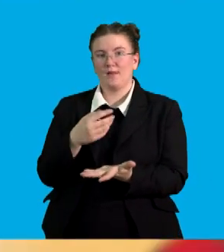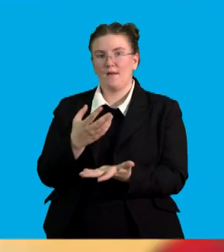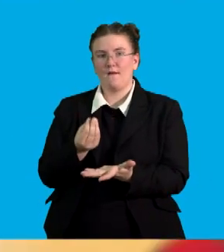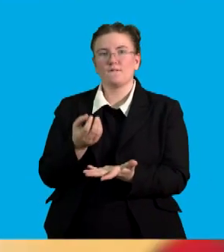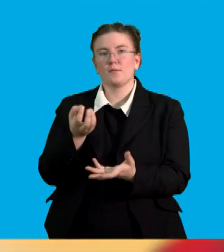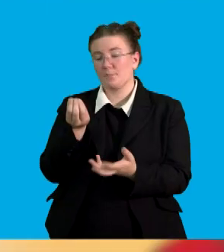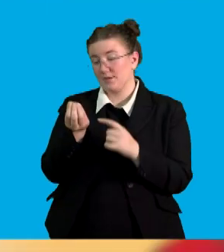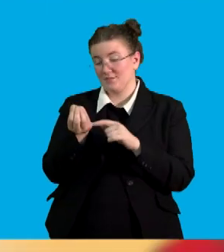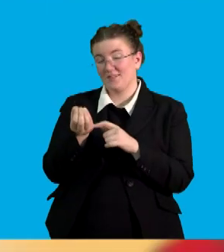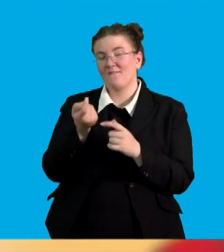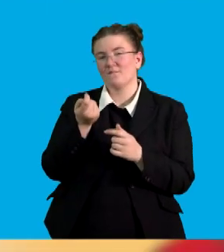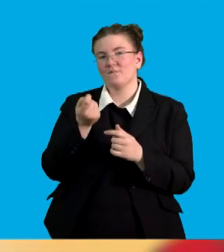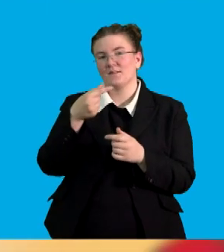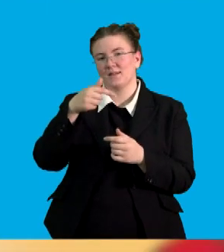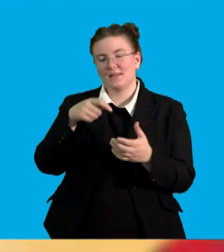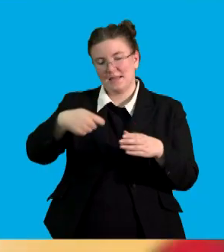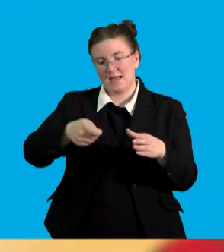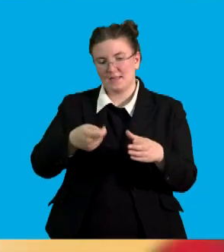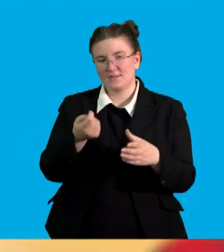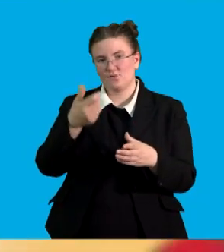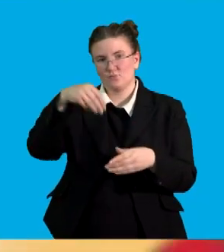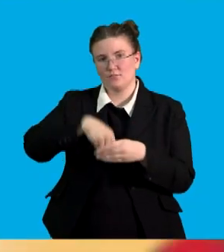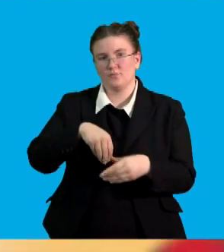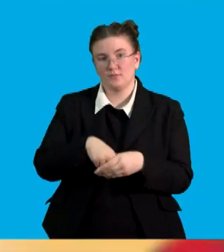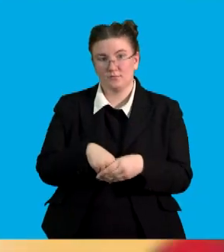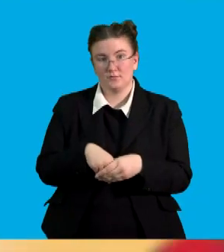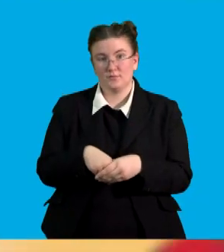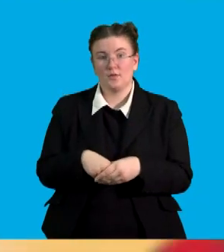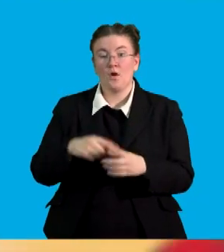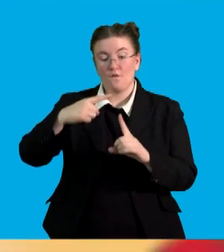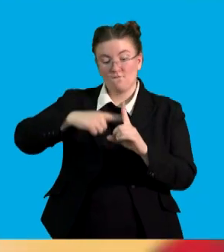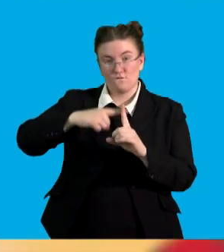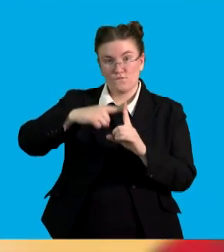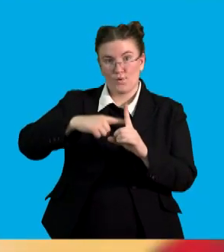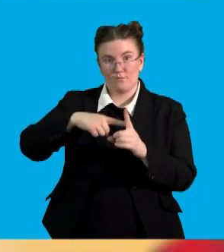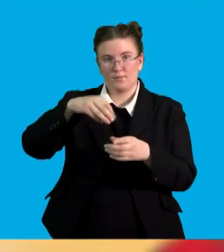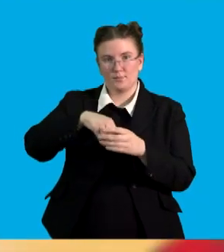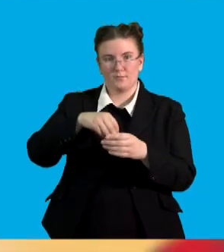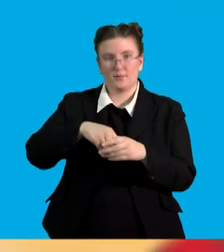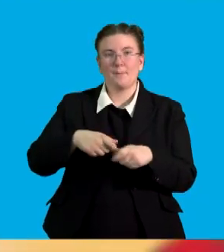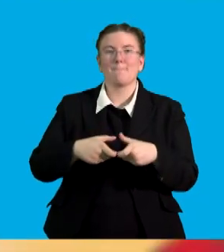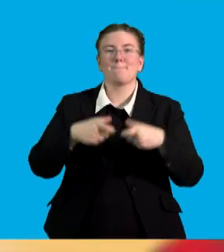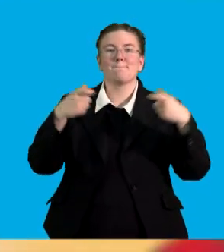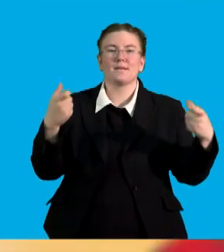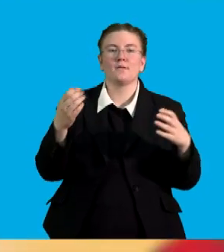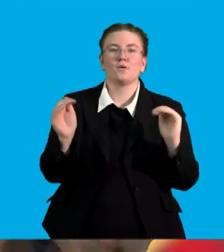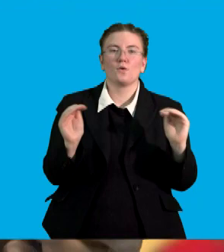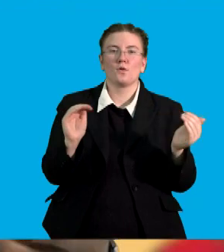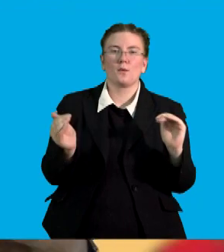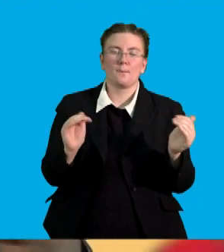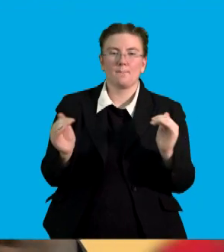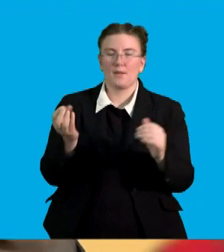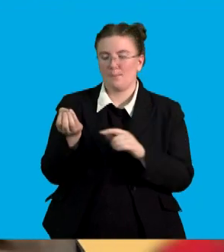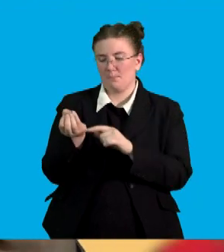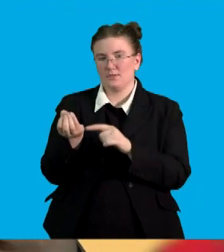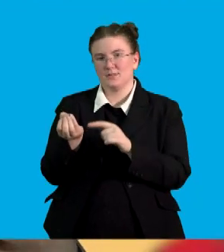small number of particles of gas in that container, and then the volume in which those gas particles are in, it is very large as compared to